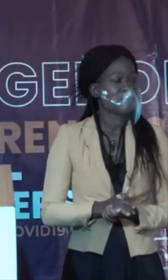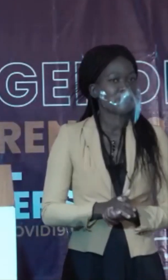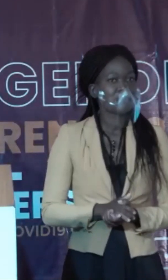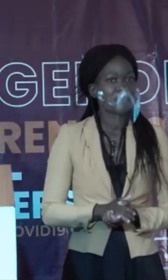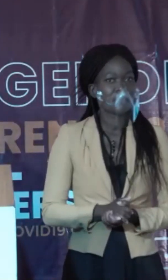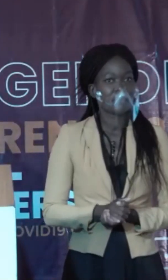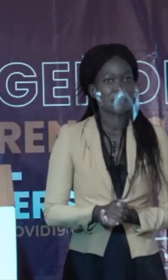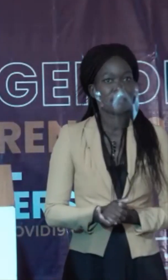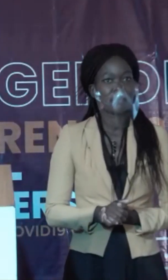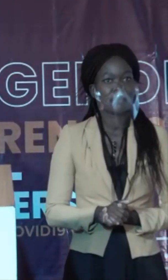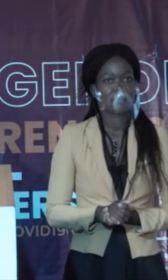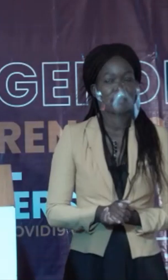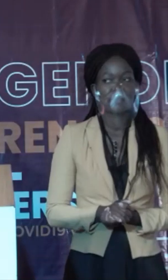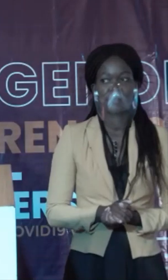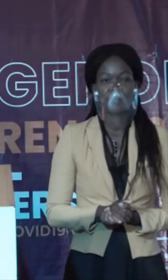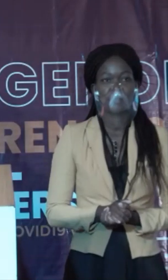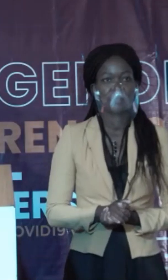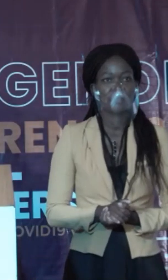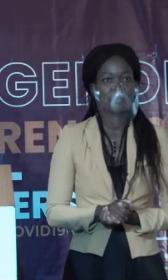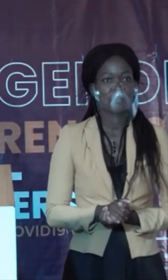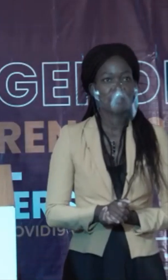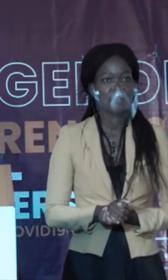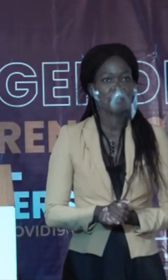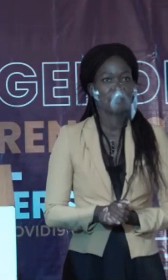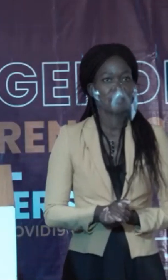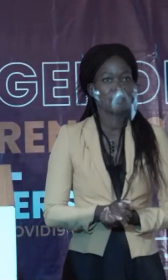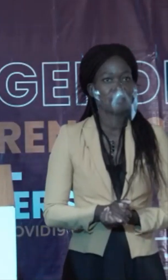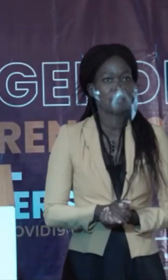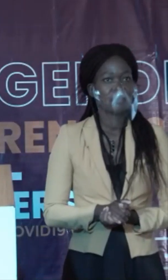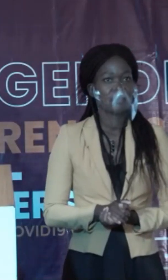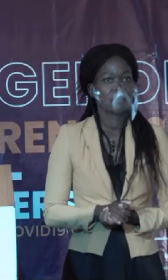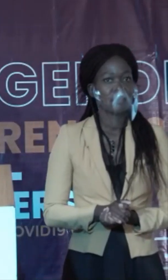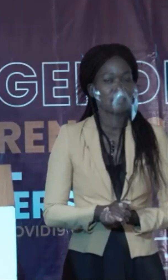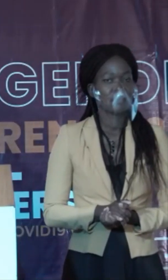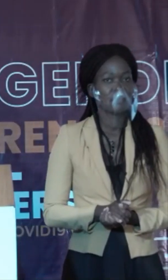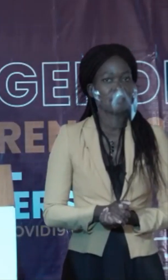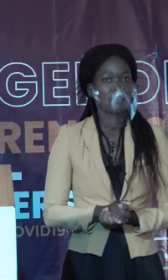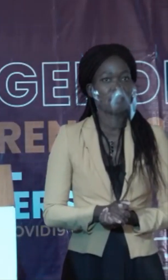Thank you very much. Good morning.